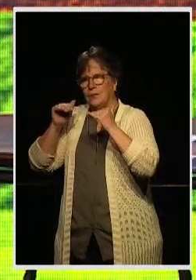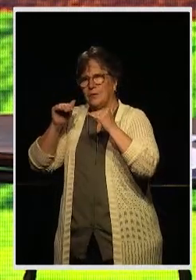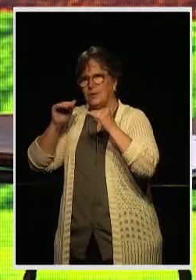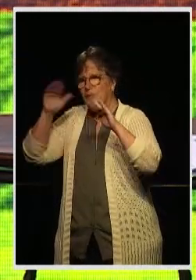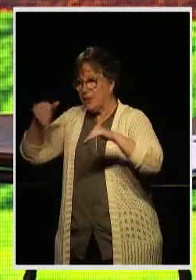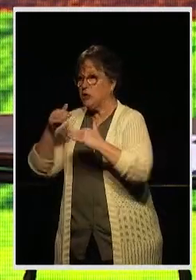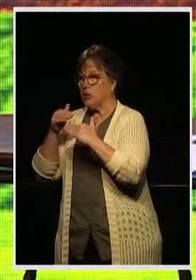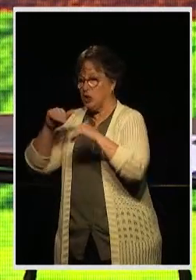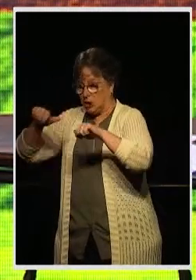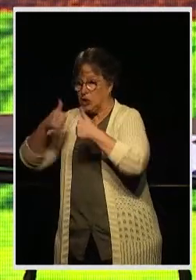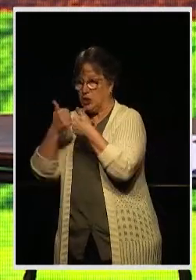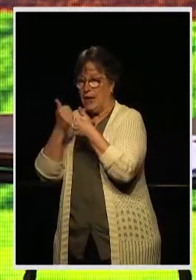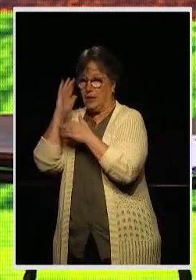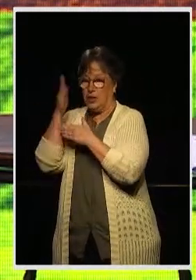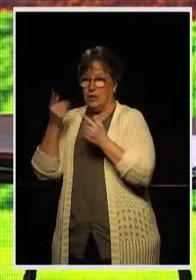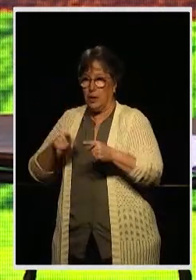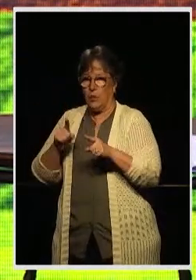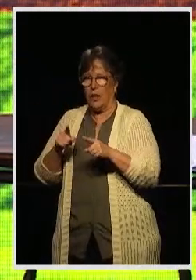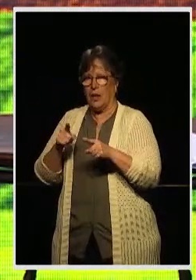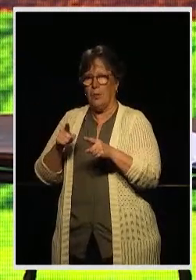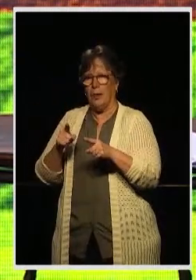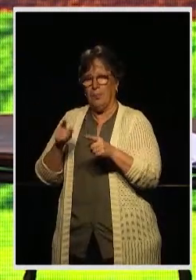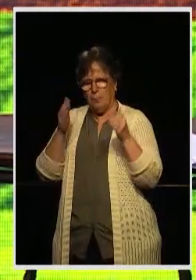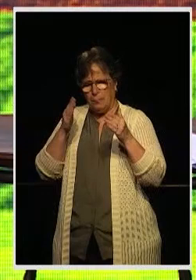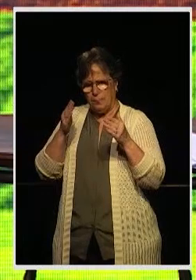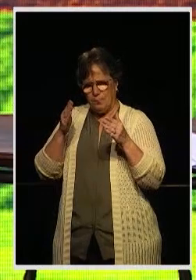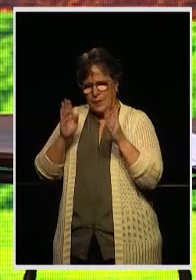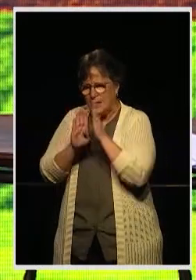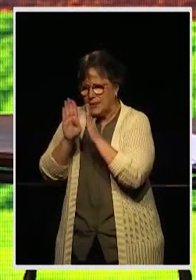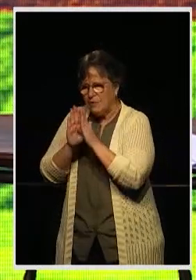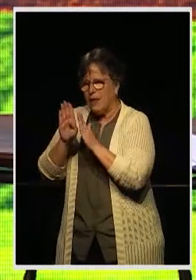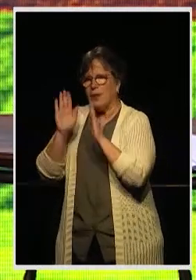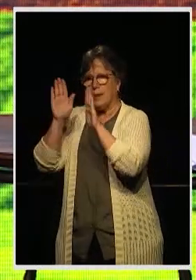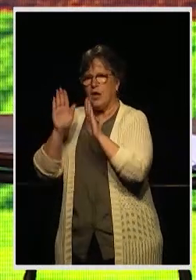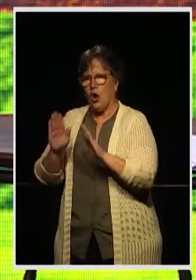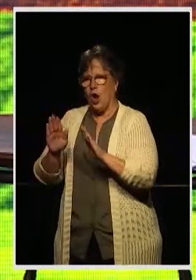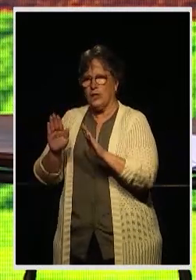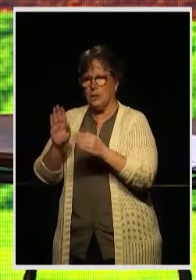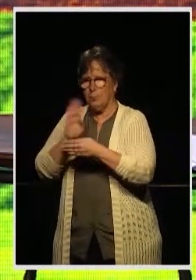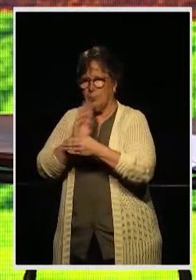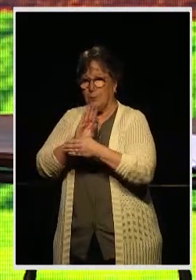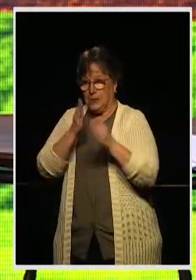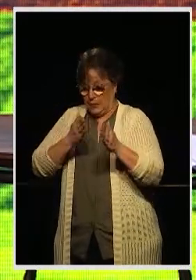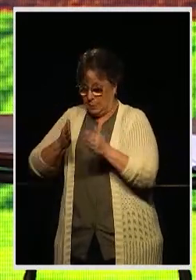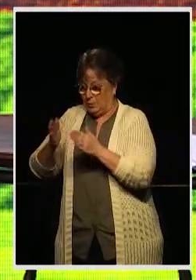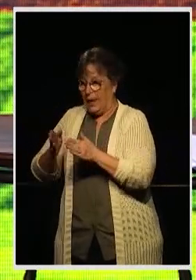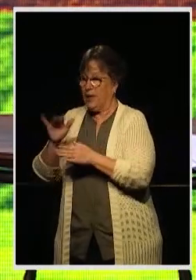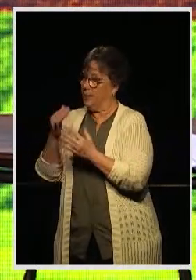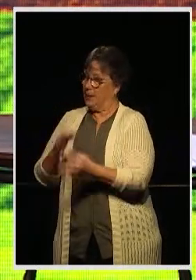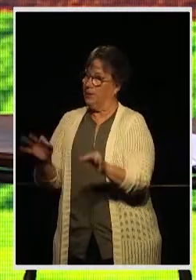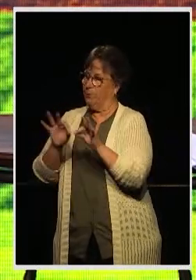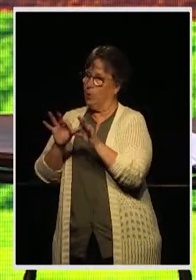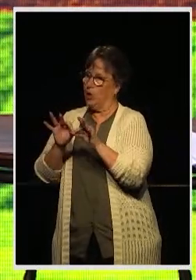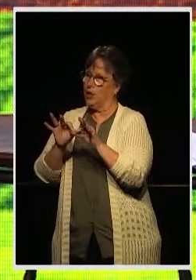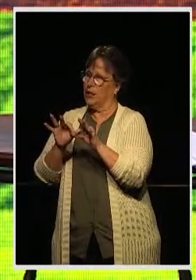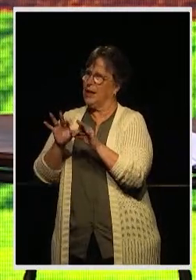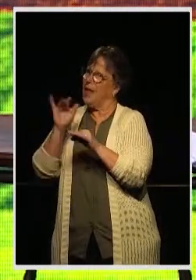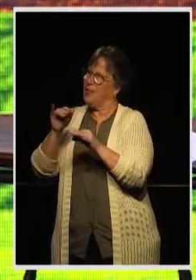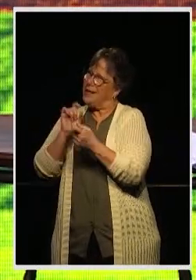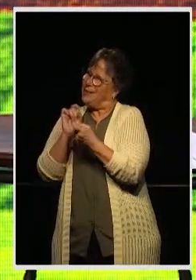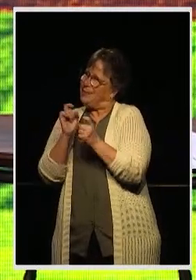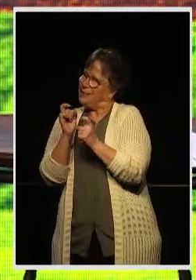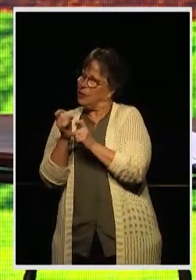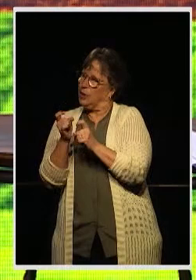very broadly about those. Develop a great business plan. I think that's critical, but have that be an adaptive piece of what you're trying to